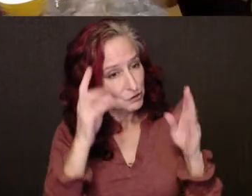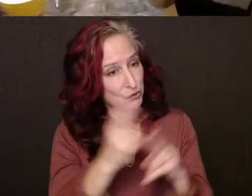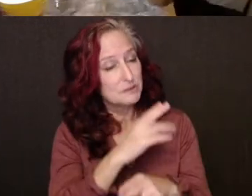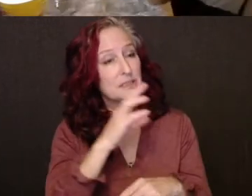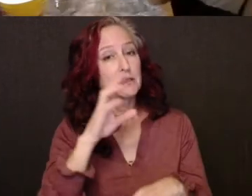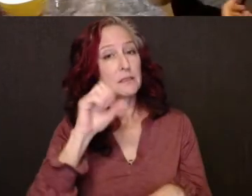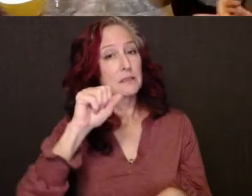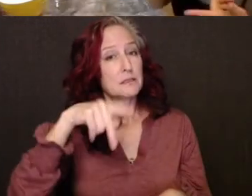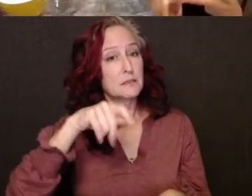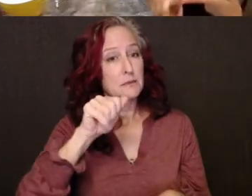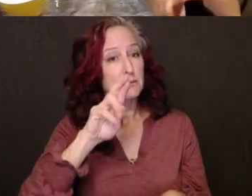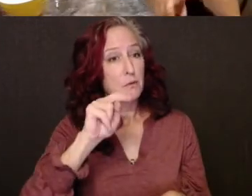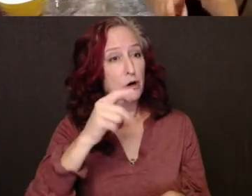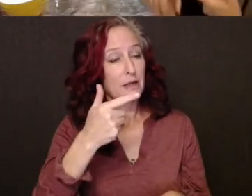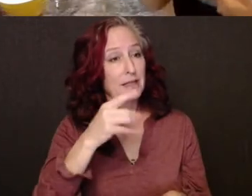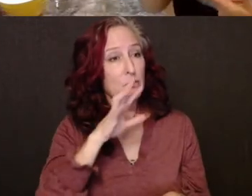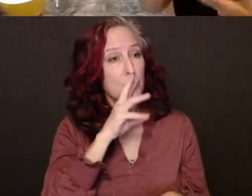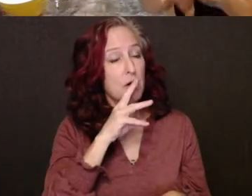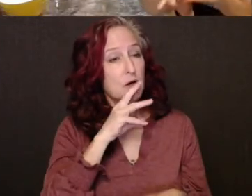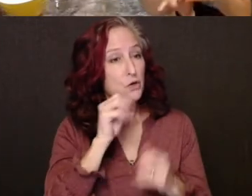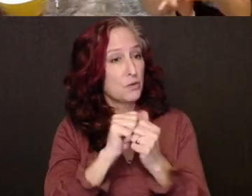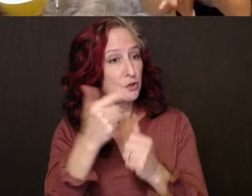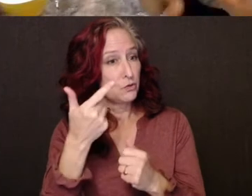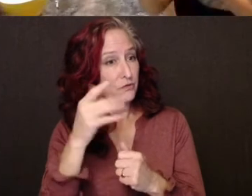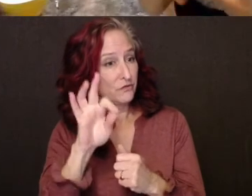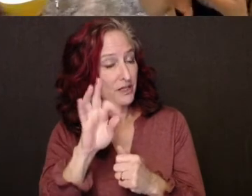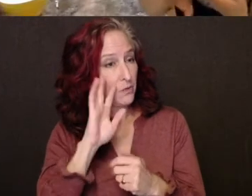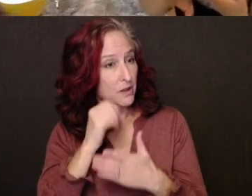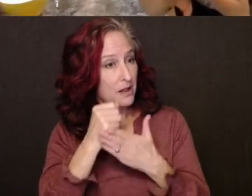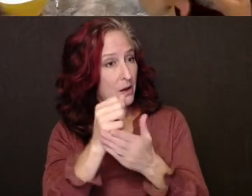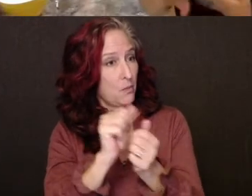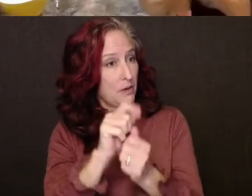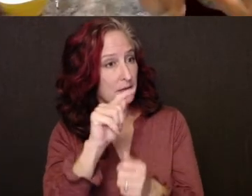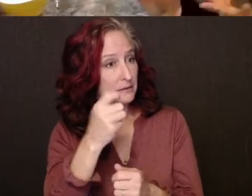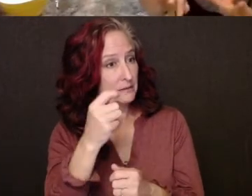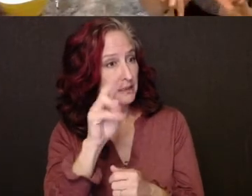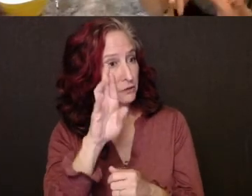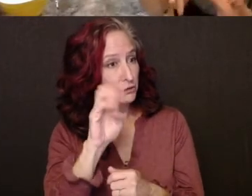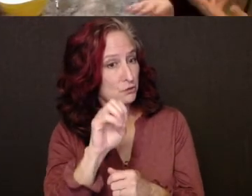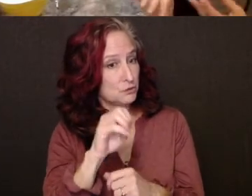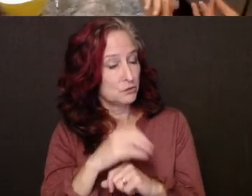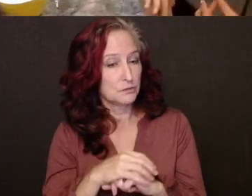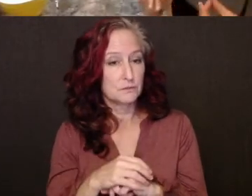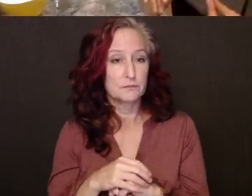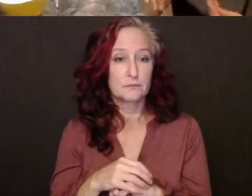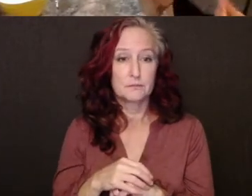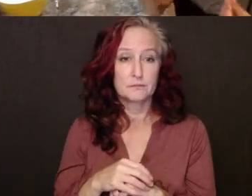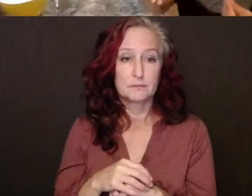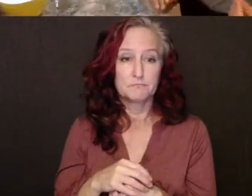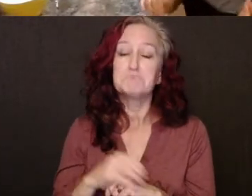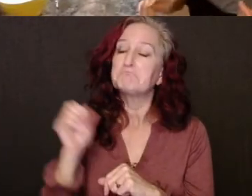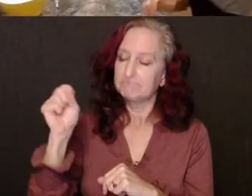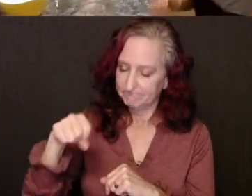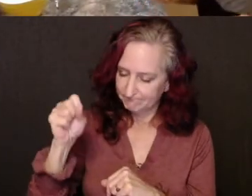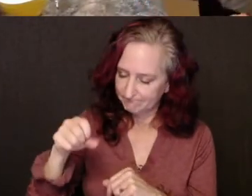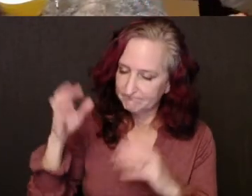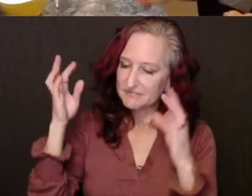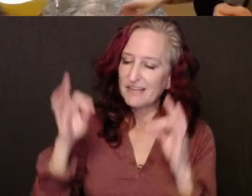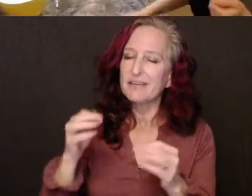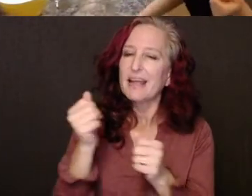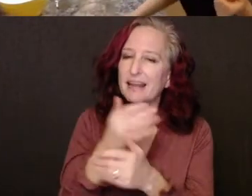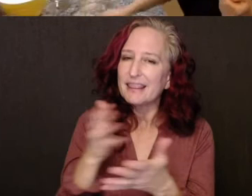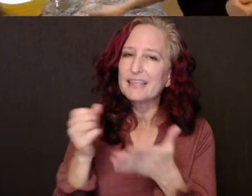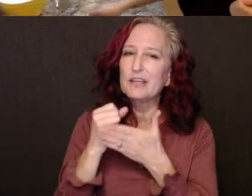So it's the baking soda and apple cider vinegar together. Yes. And then